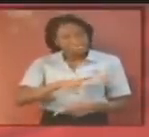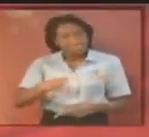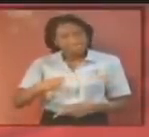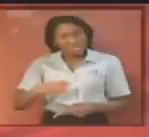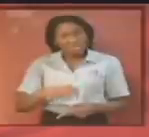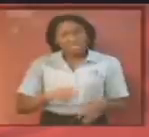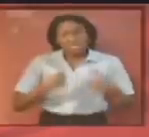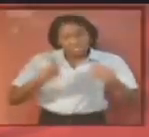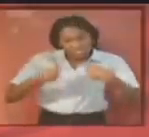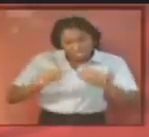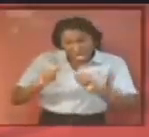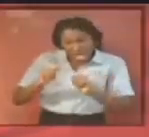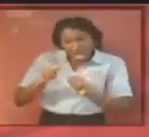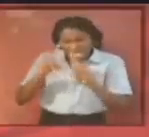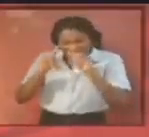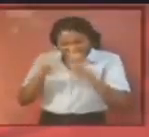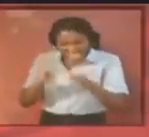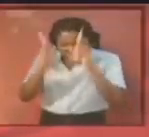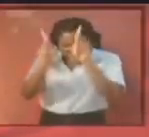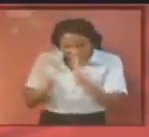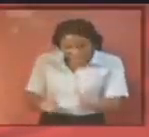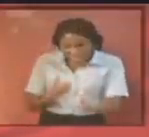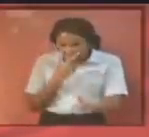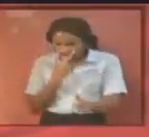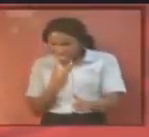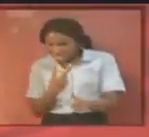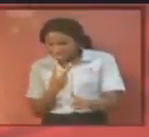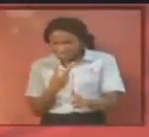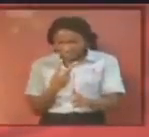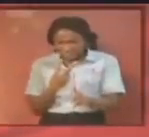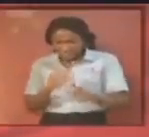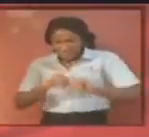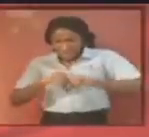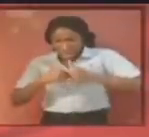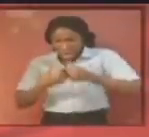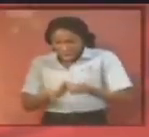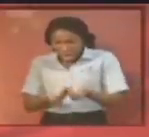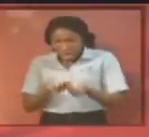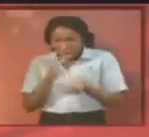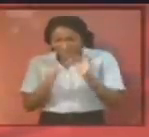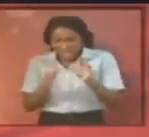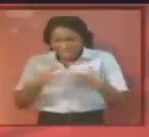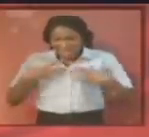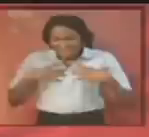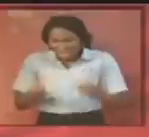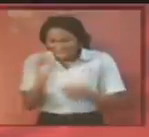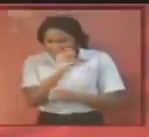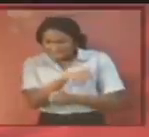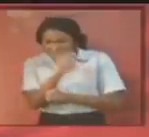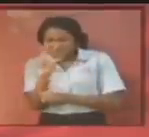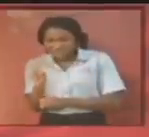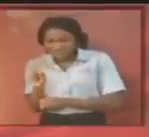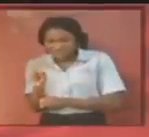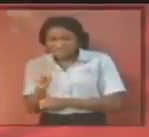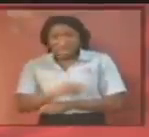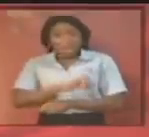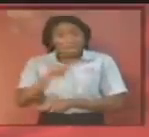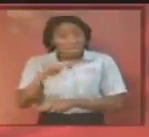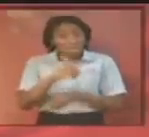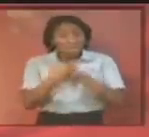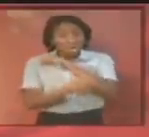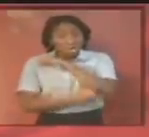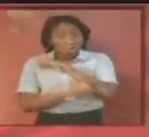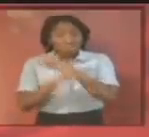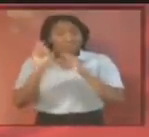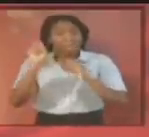cases, etc. And of course, countries are also advised to closely monitor viruses entering their country by